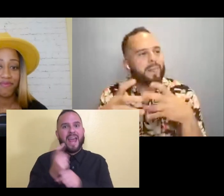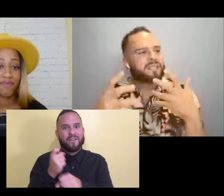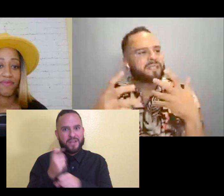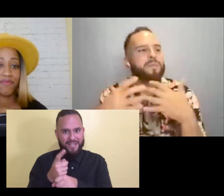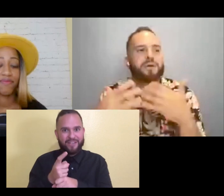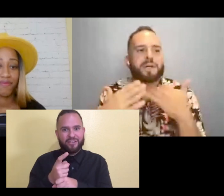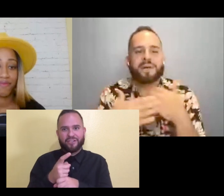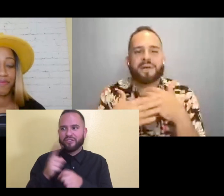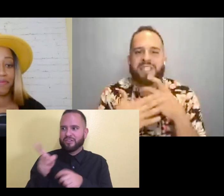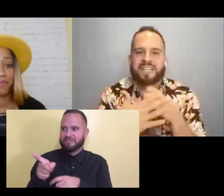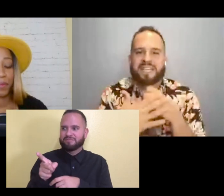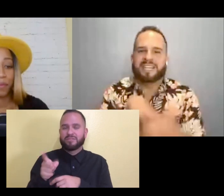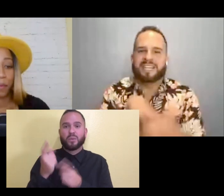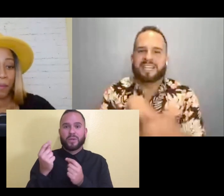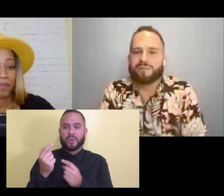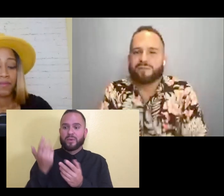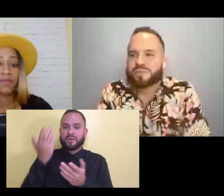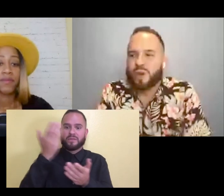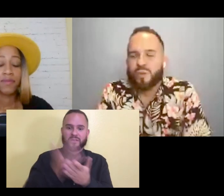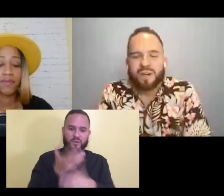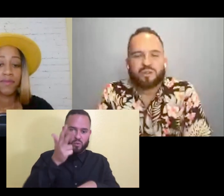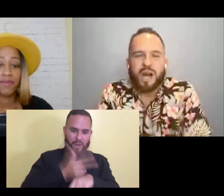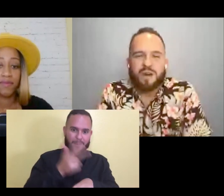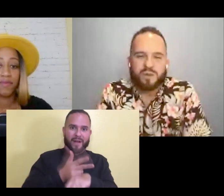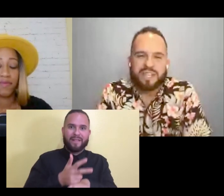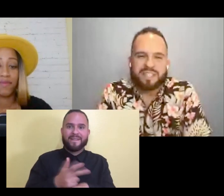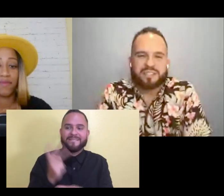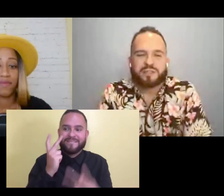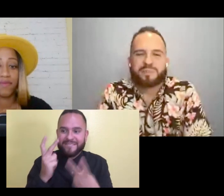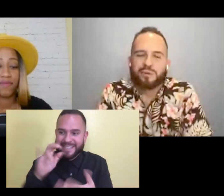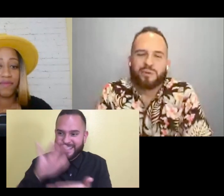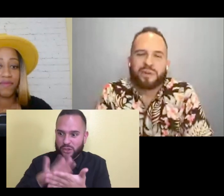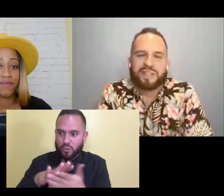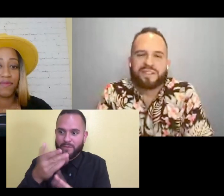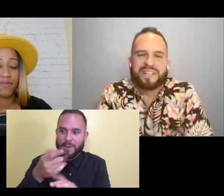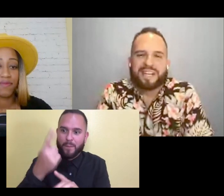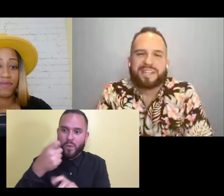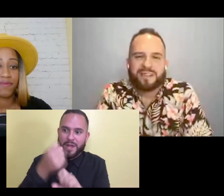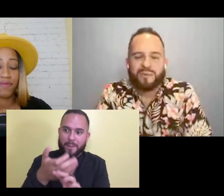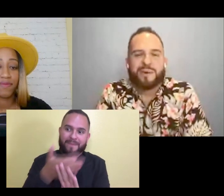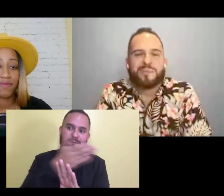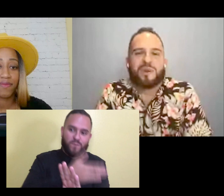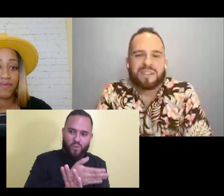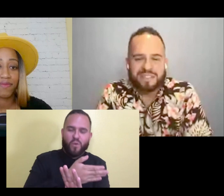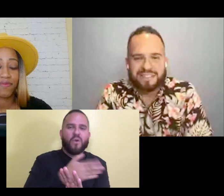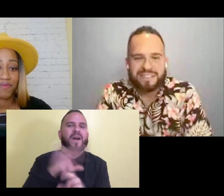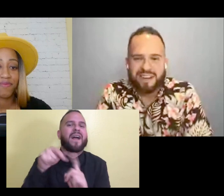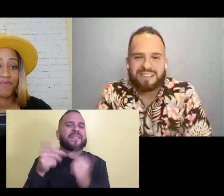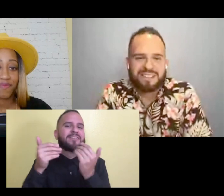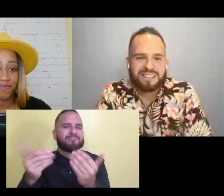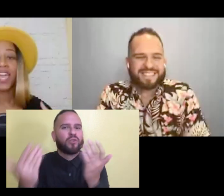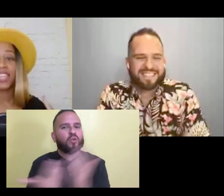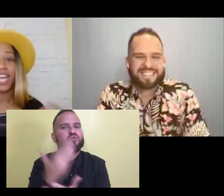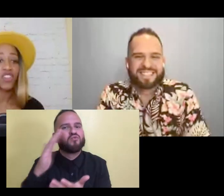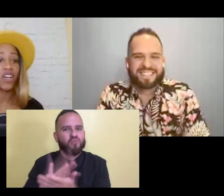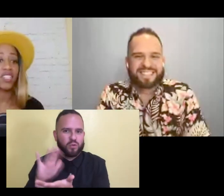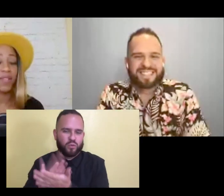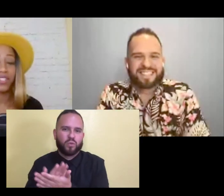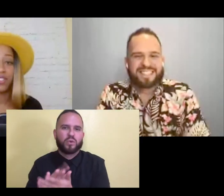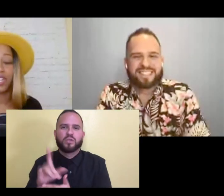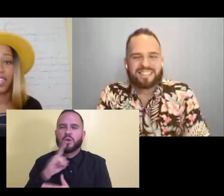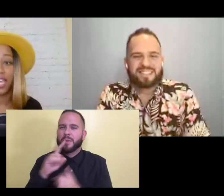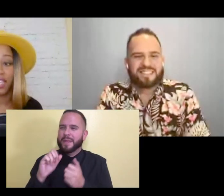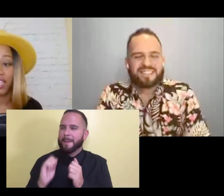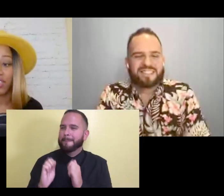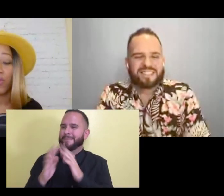It's a community building around travel that's just beautiful, like what borders. That's awesome